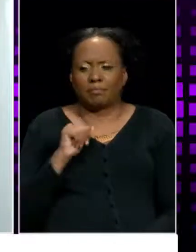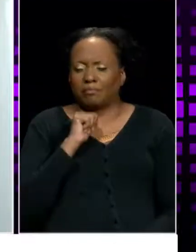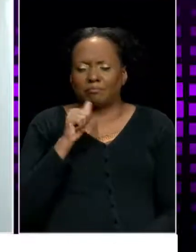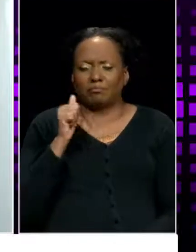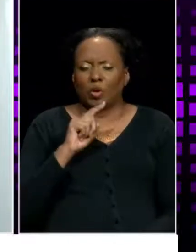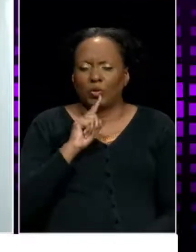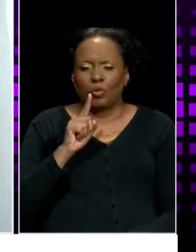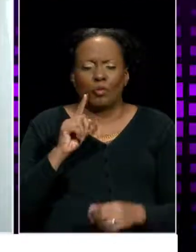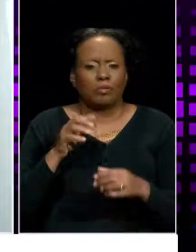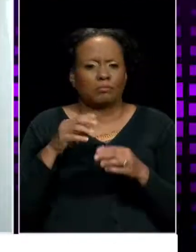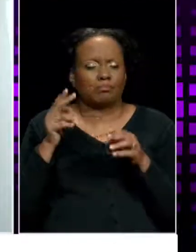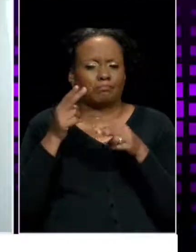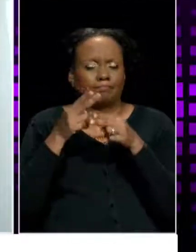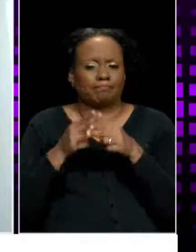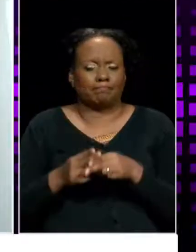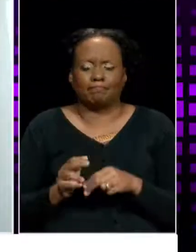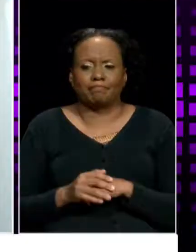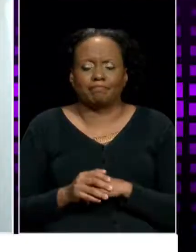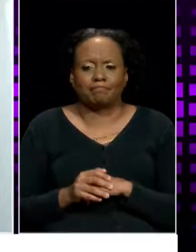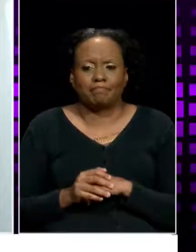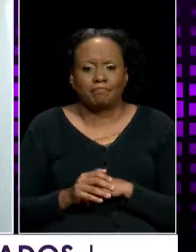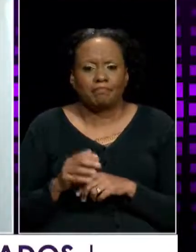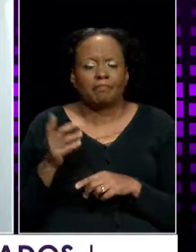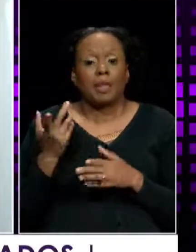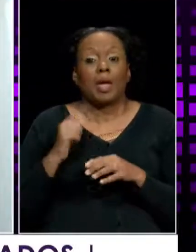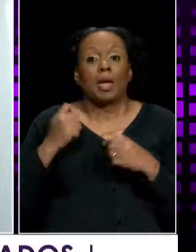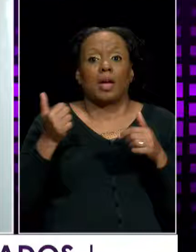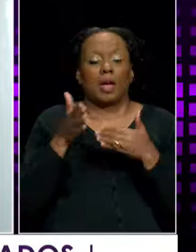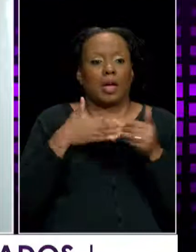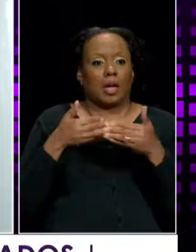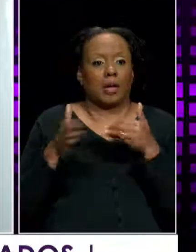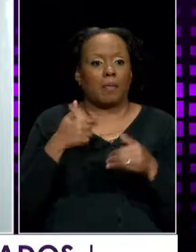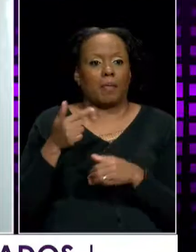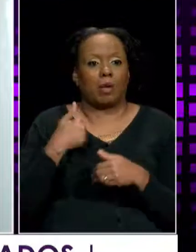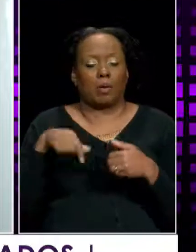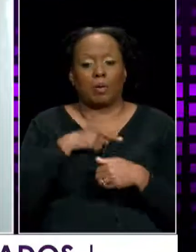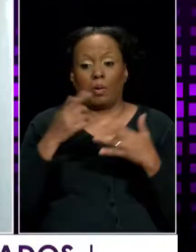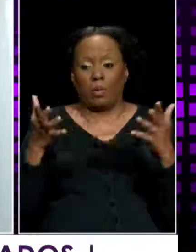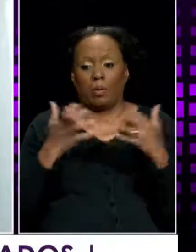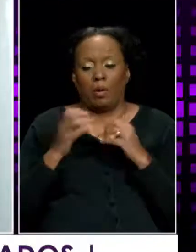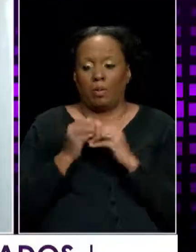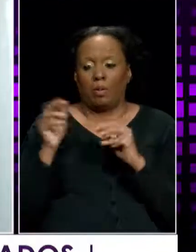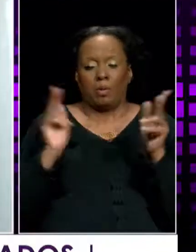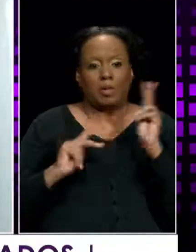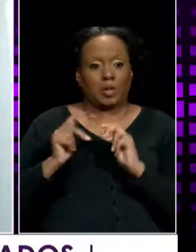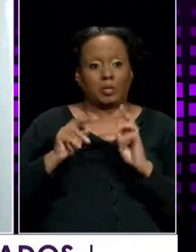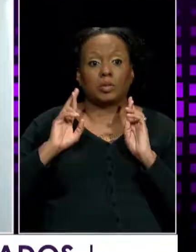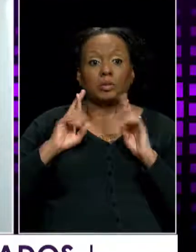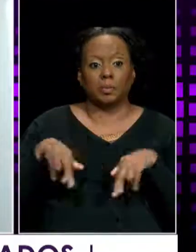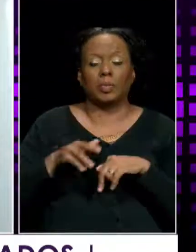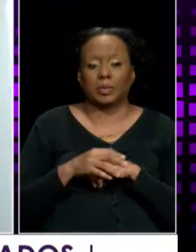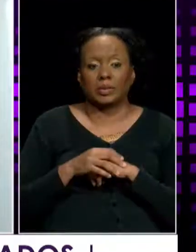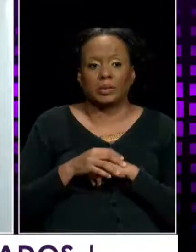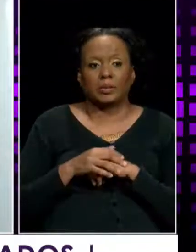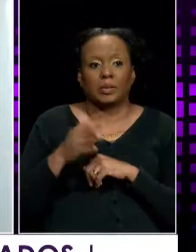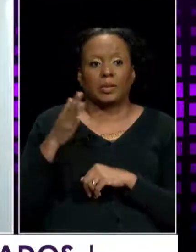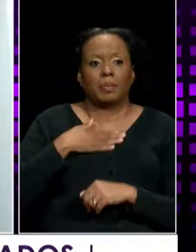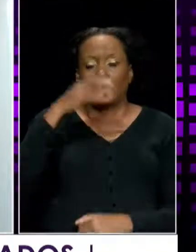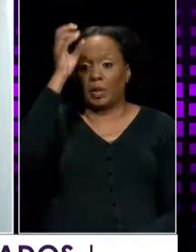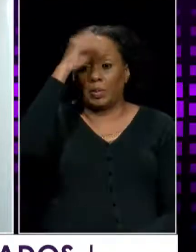number in here because I can't remember offhand. But we're looking for more responders towards it, and it was, in my opinion, a